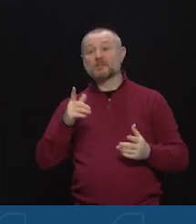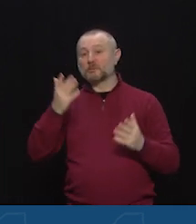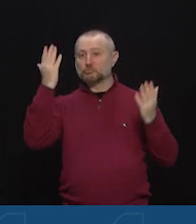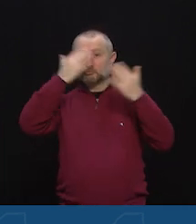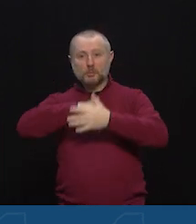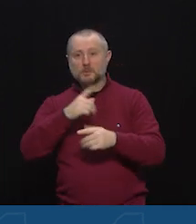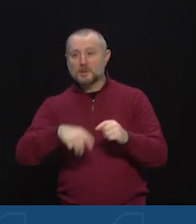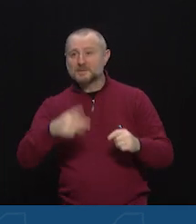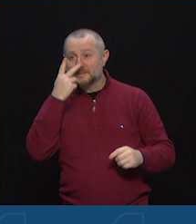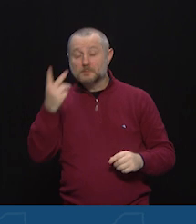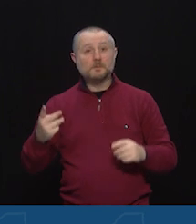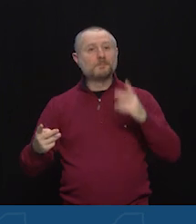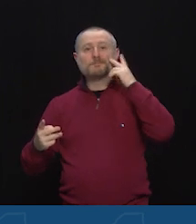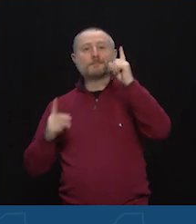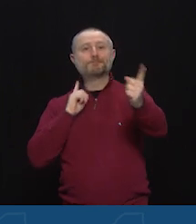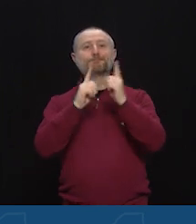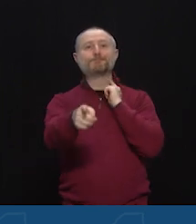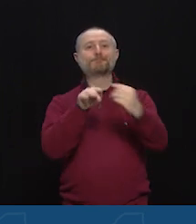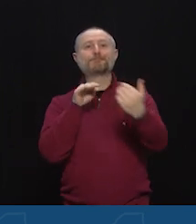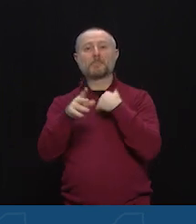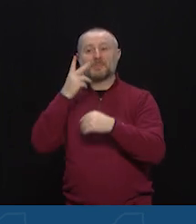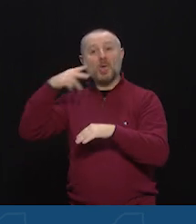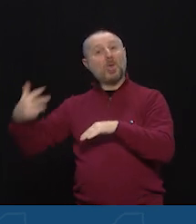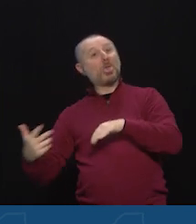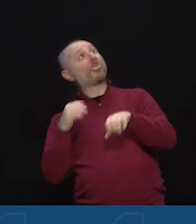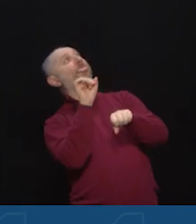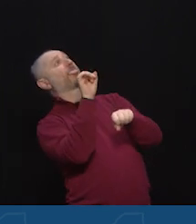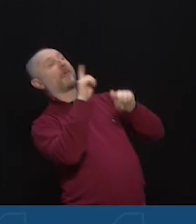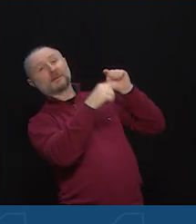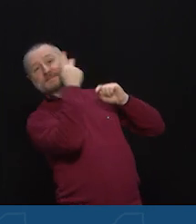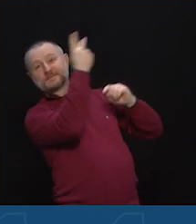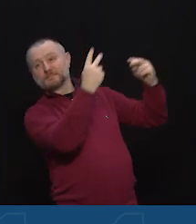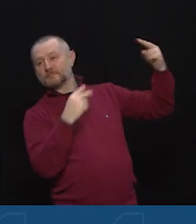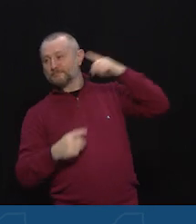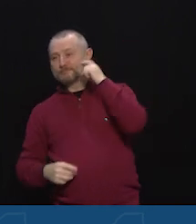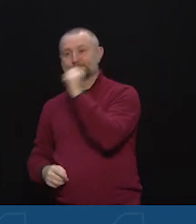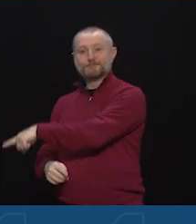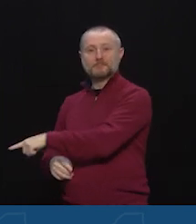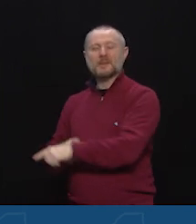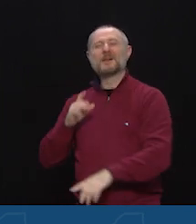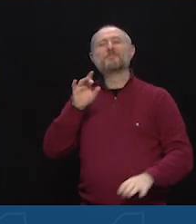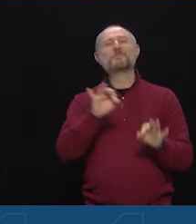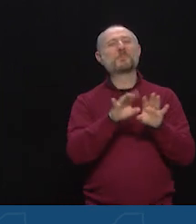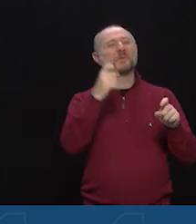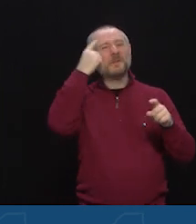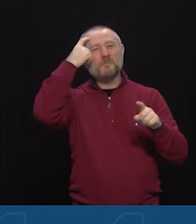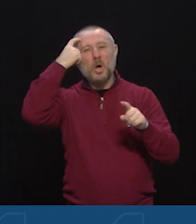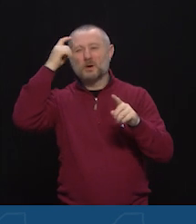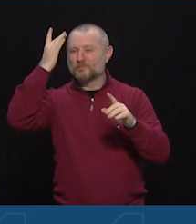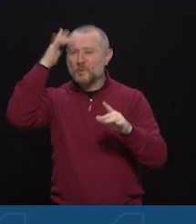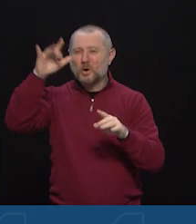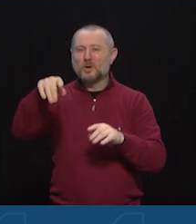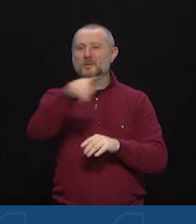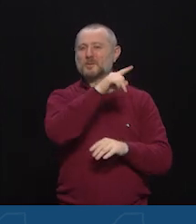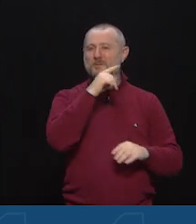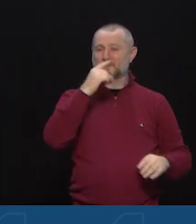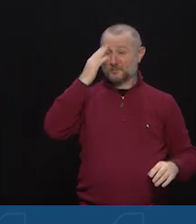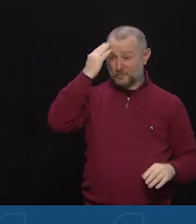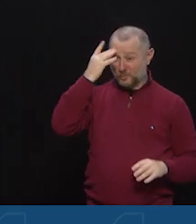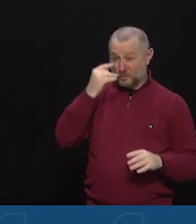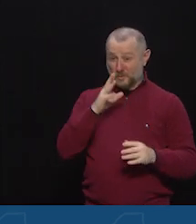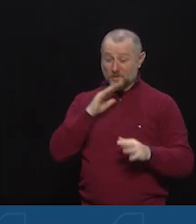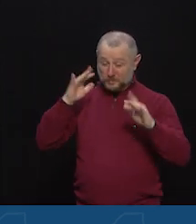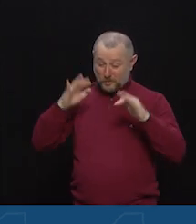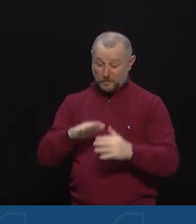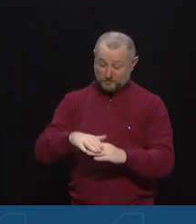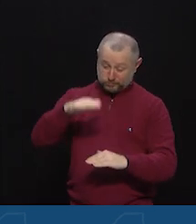when there's heavy snow coming down. That is my fear as well, so people need to be really smart about this travel because you just don't know the conditions of the road. Take it from